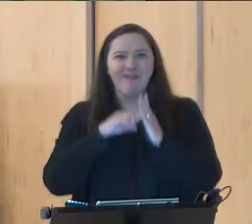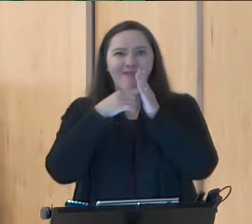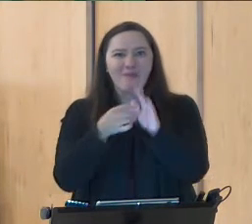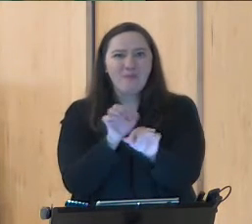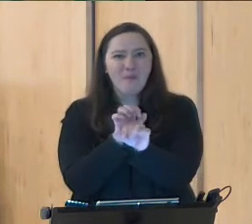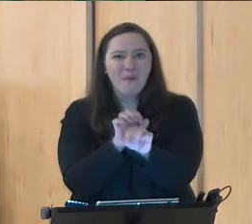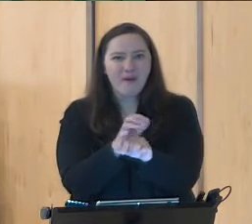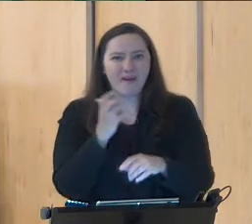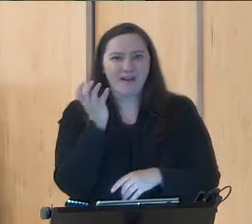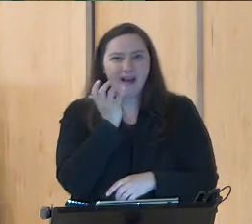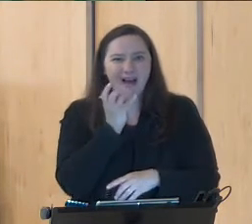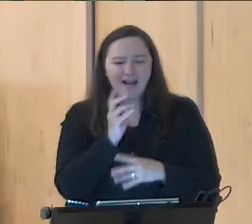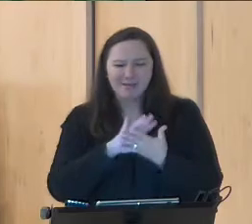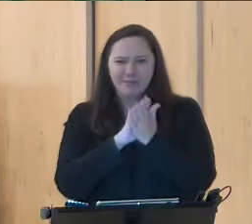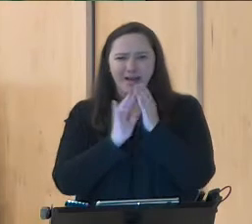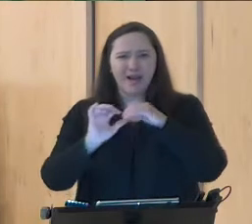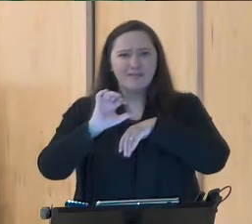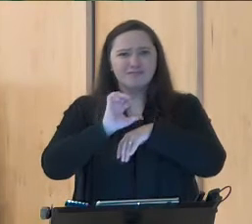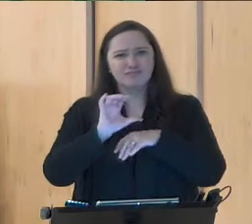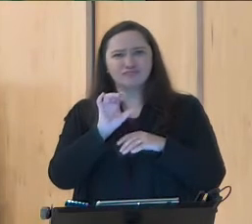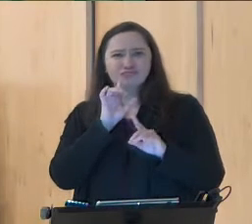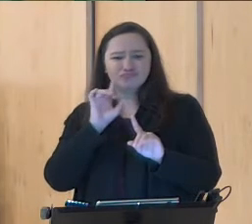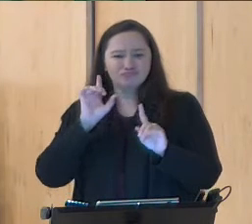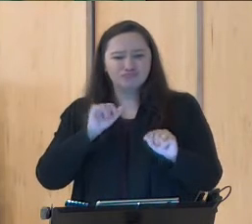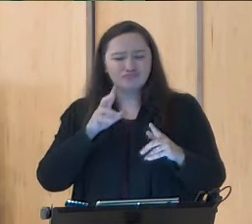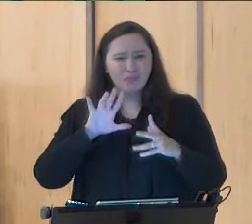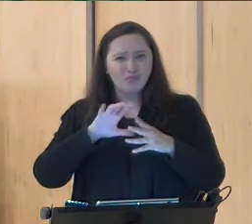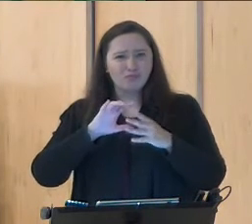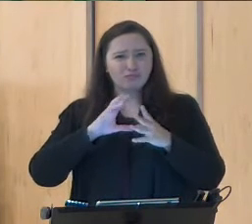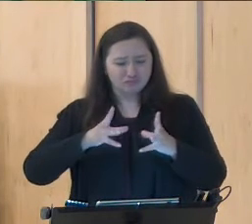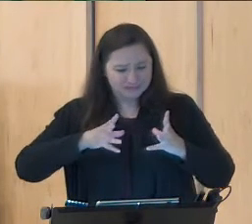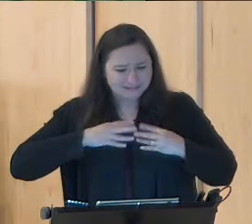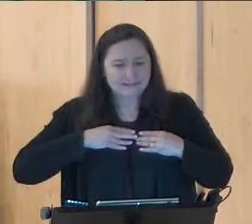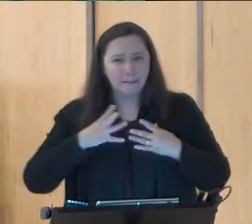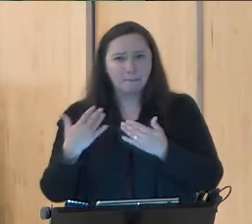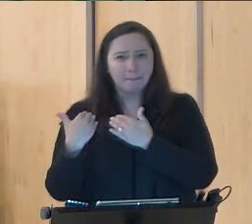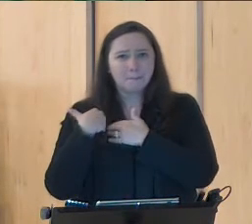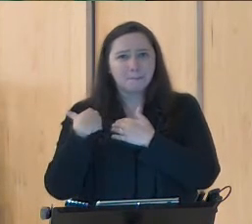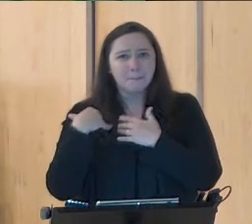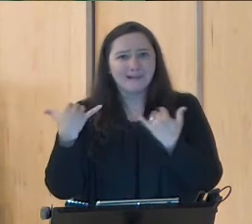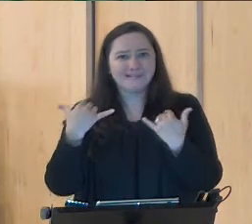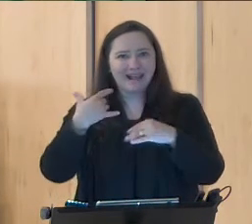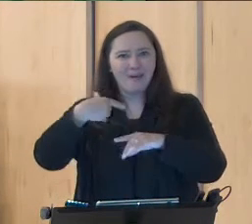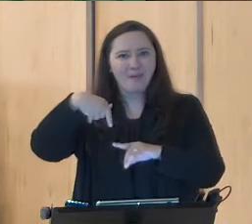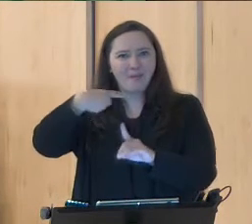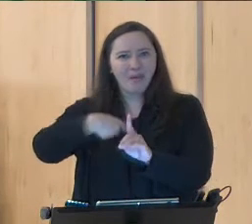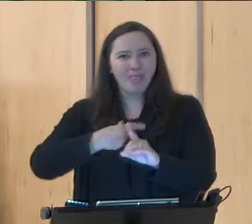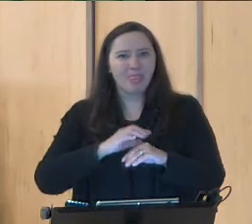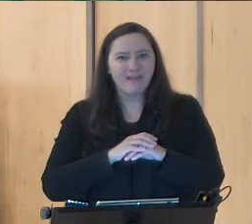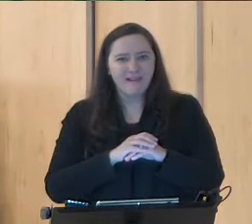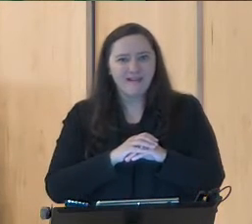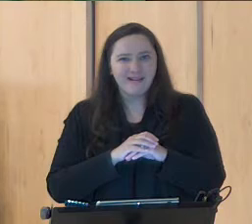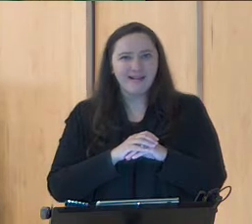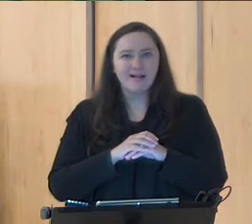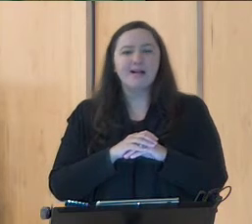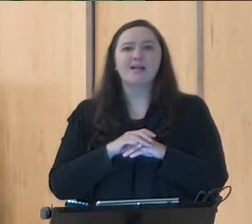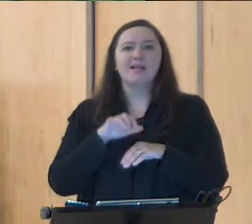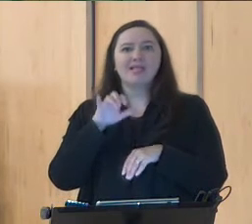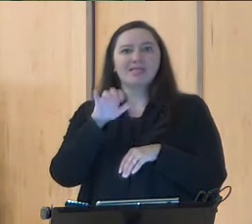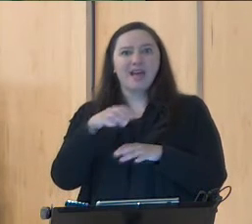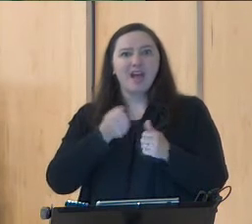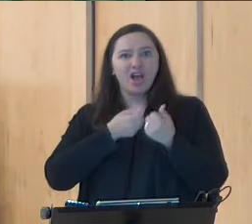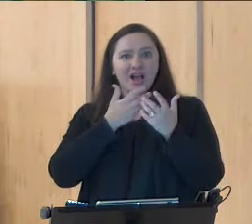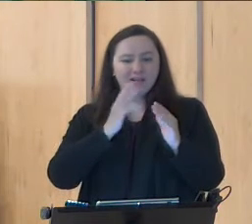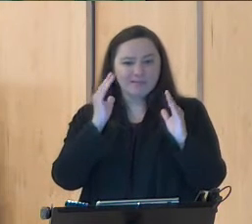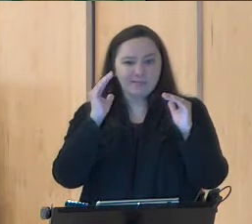ministers. And that brings excitement. It also brings expectations.